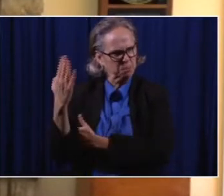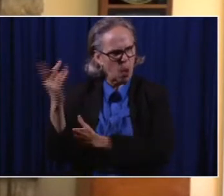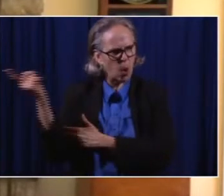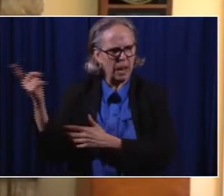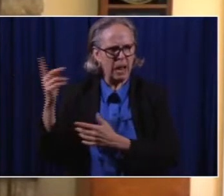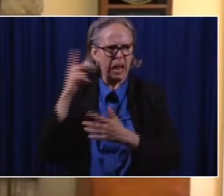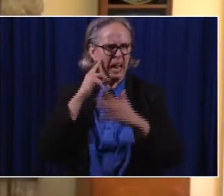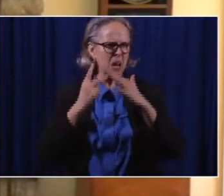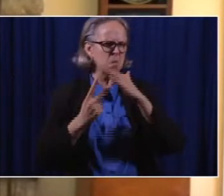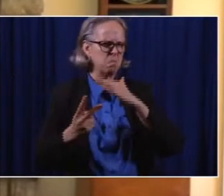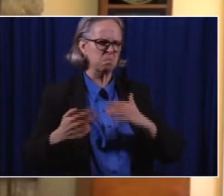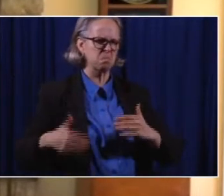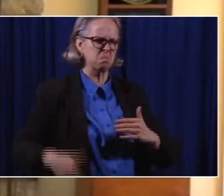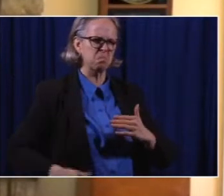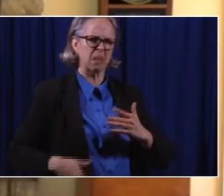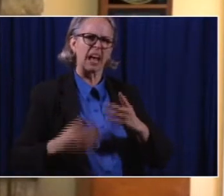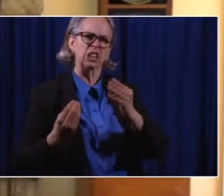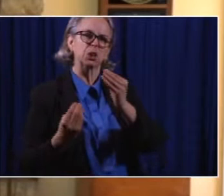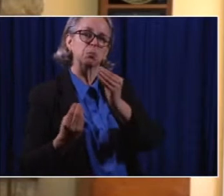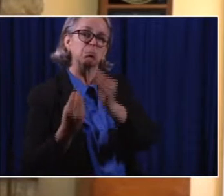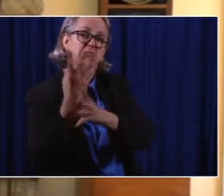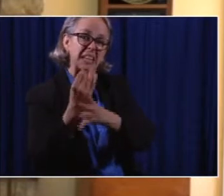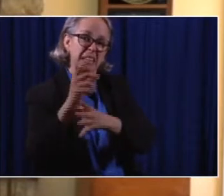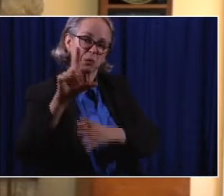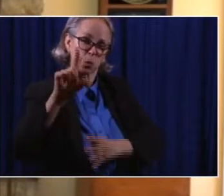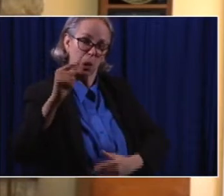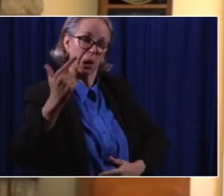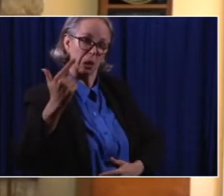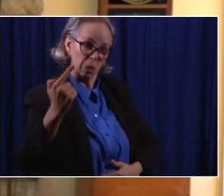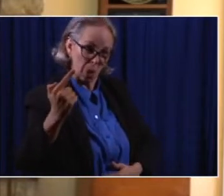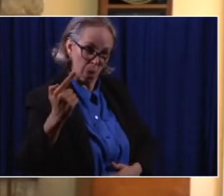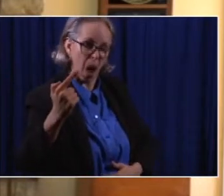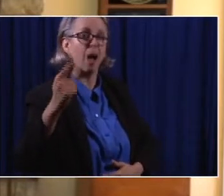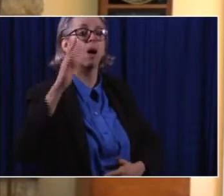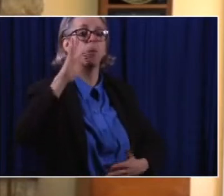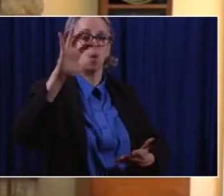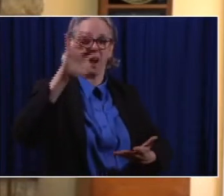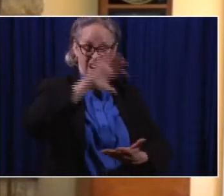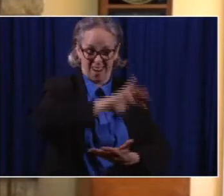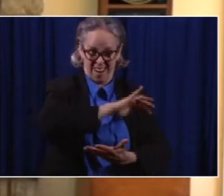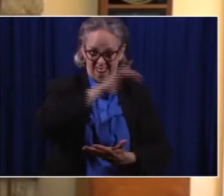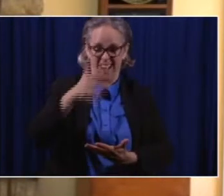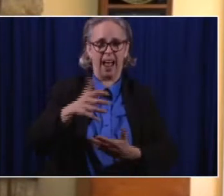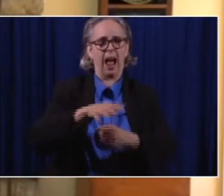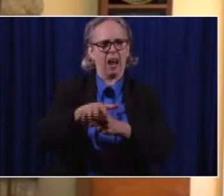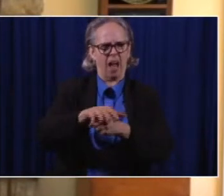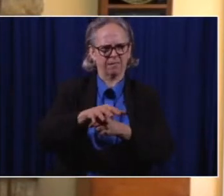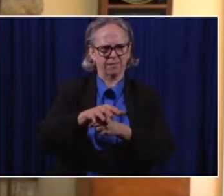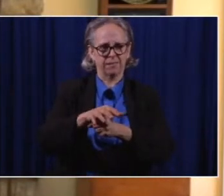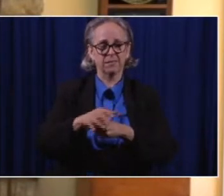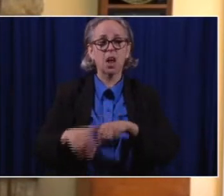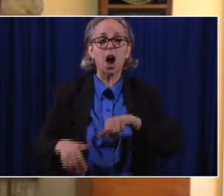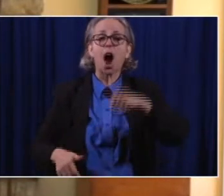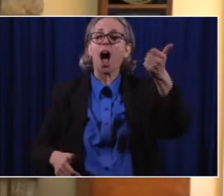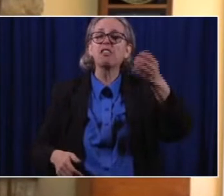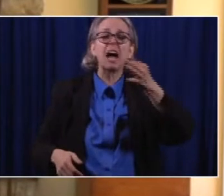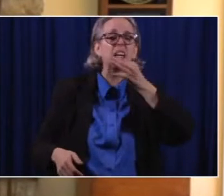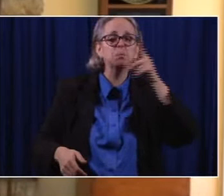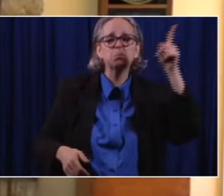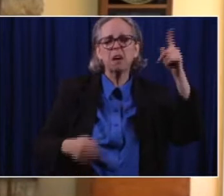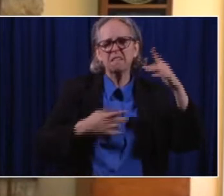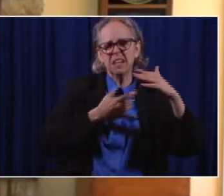would have a significant distribution. I've also heard July as far as significant